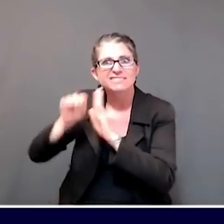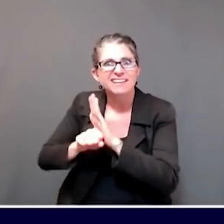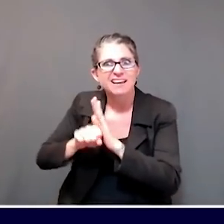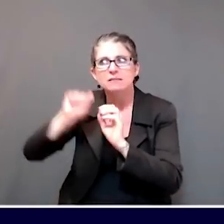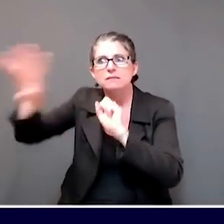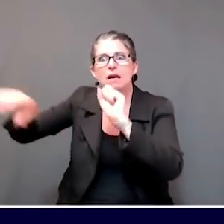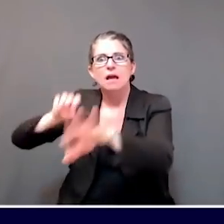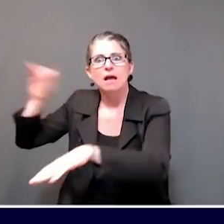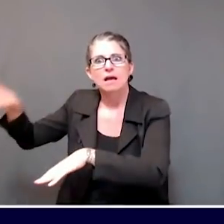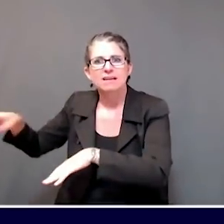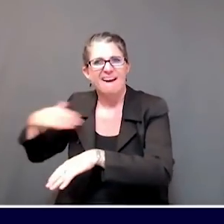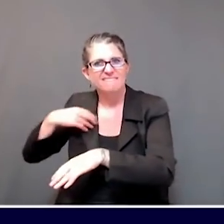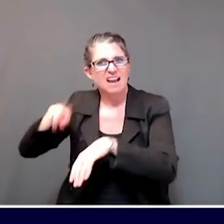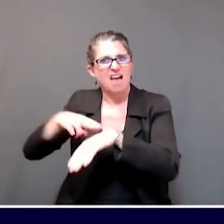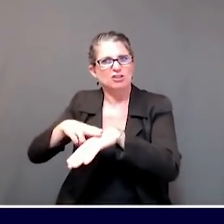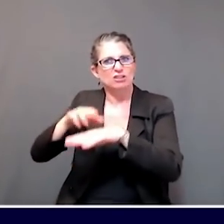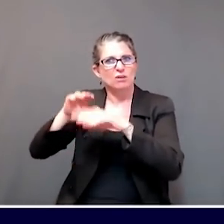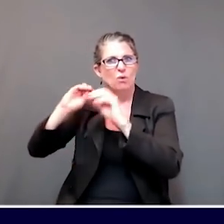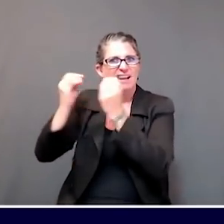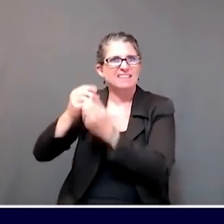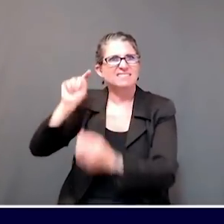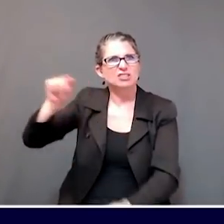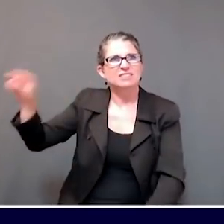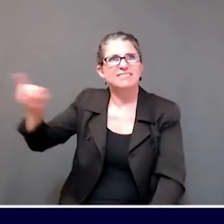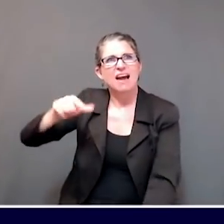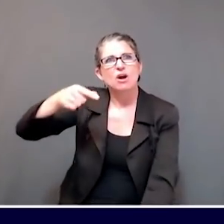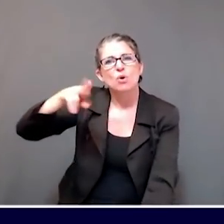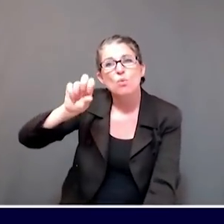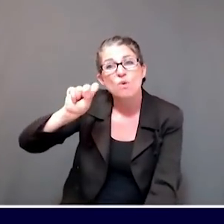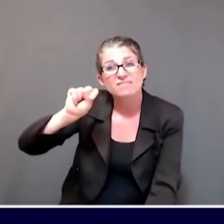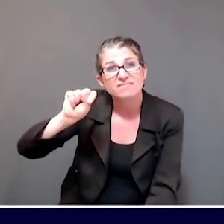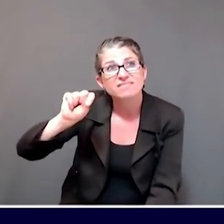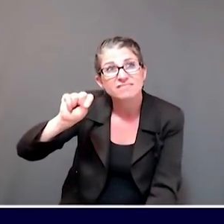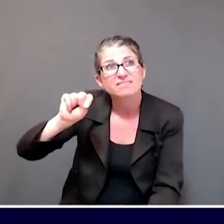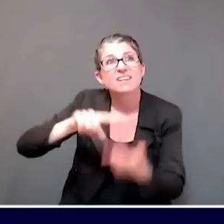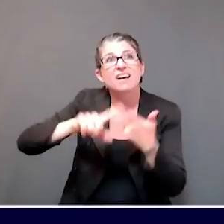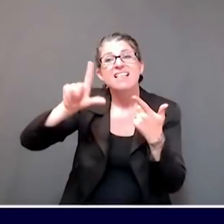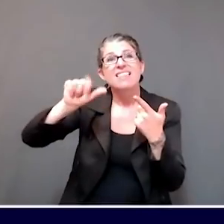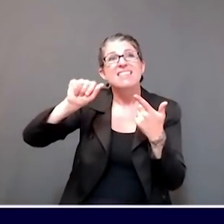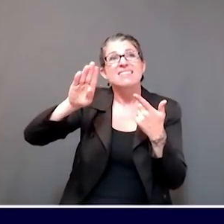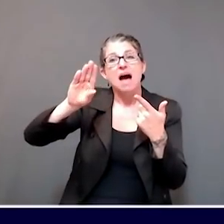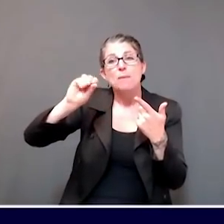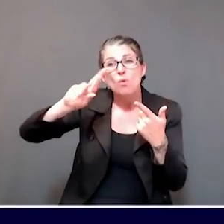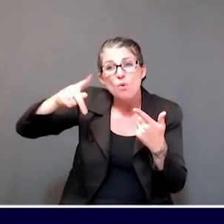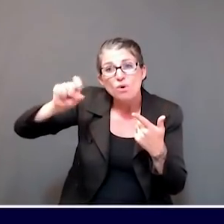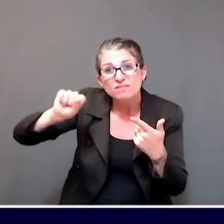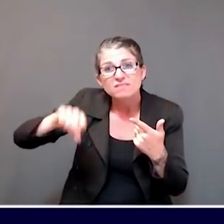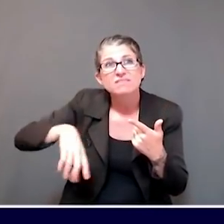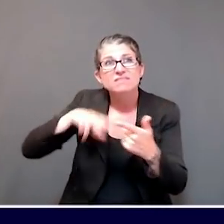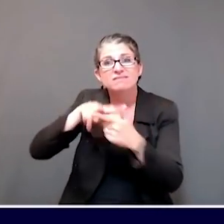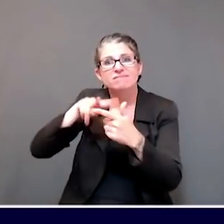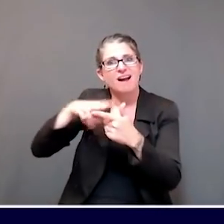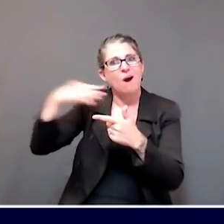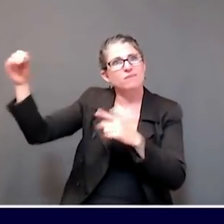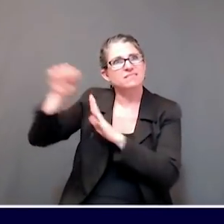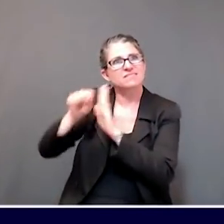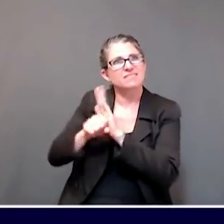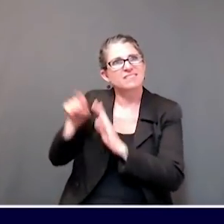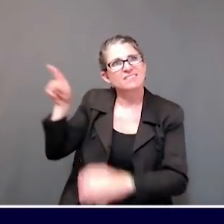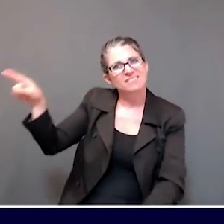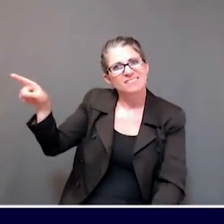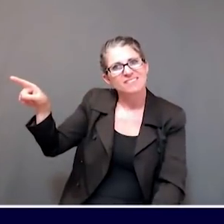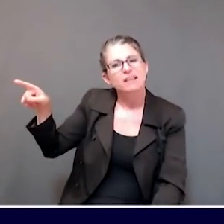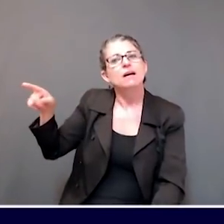these are the Quests and the LabCorps of the world, they have been overwhelmed and inundated with tests. And as a result, they have